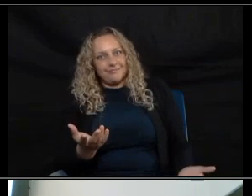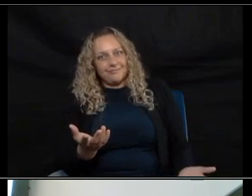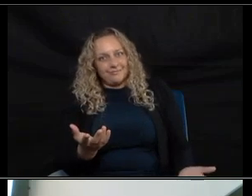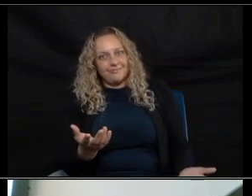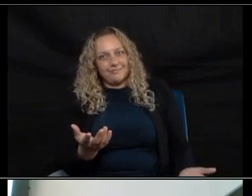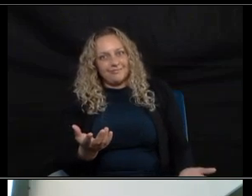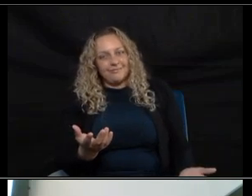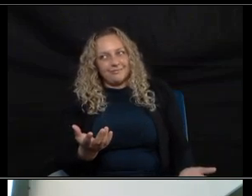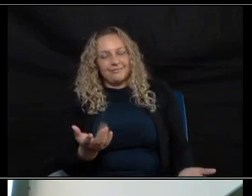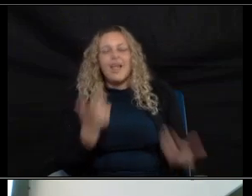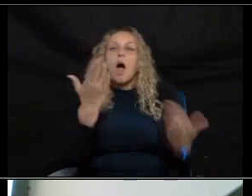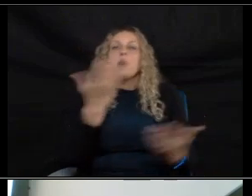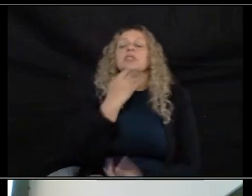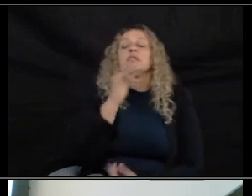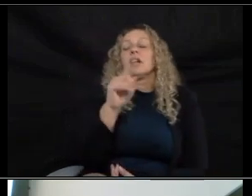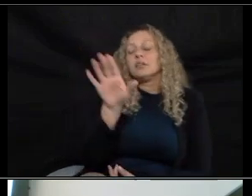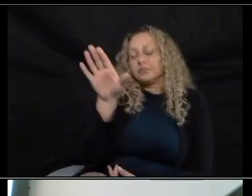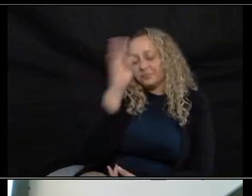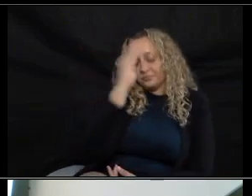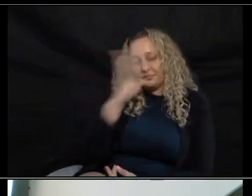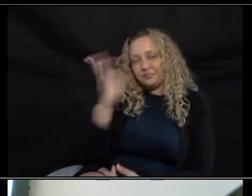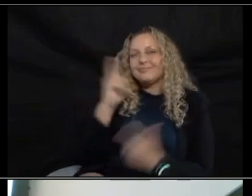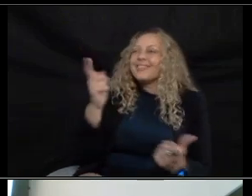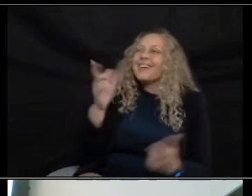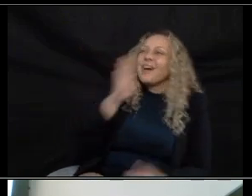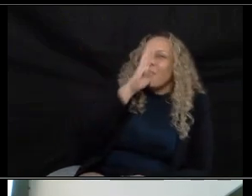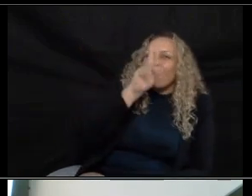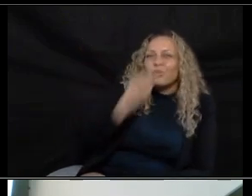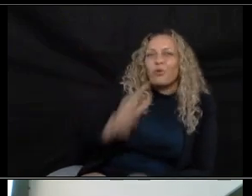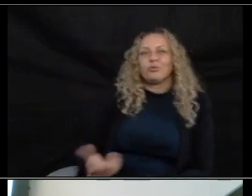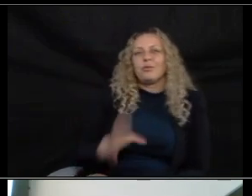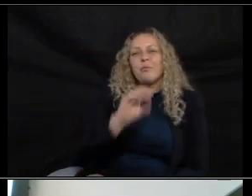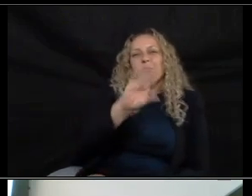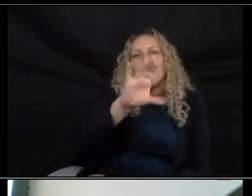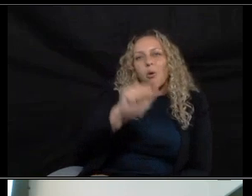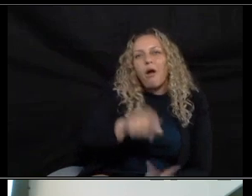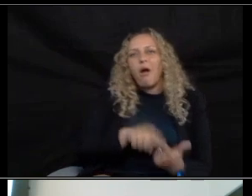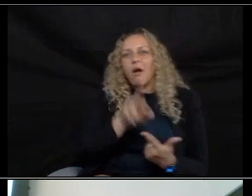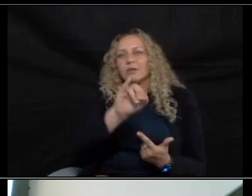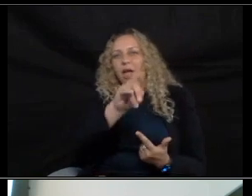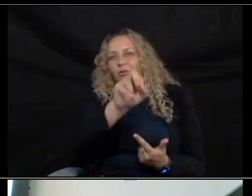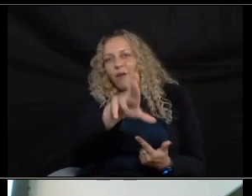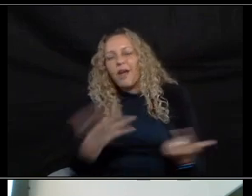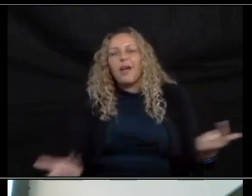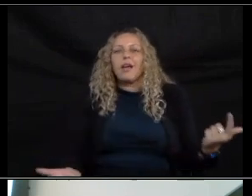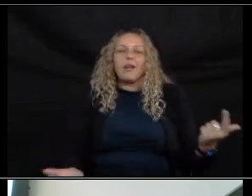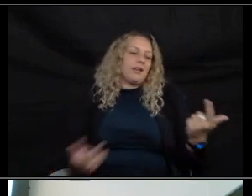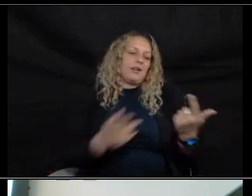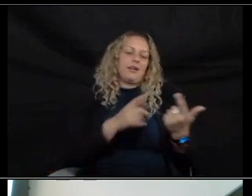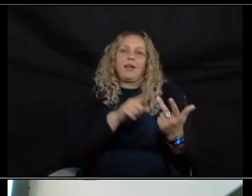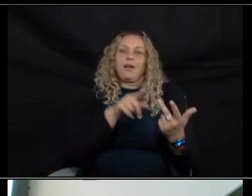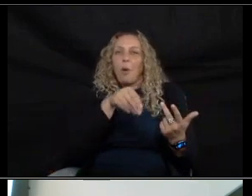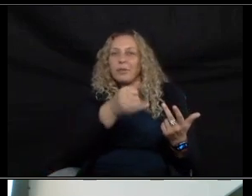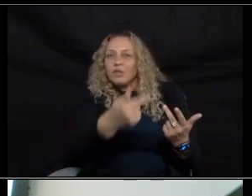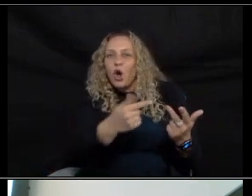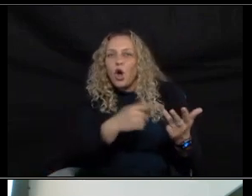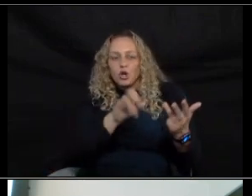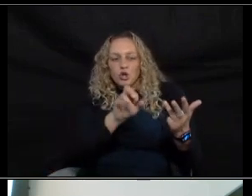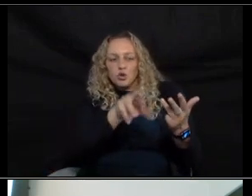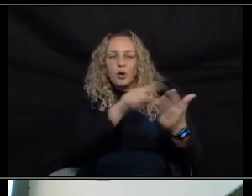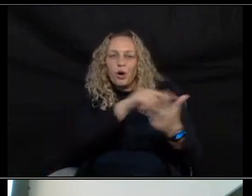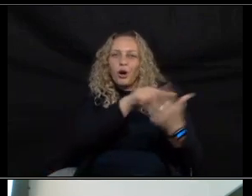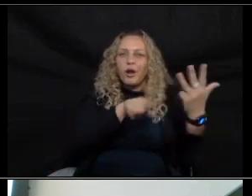Oh, I'm just going to go ahead and say it, Mayor Grant. Come on, Boca Raton. Come on, Delray. Let's go Palm Beach Gardens, Jupiter, and a few other